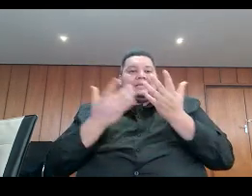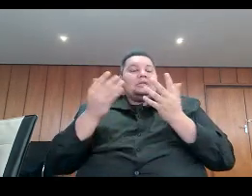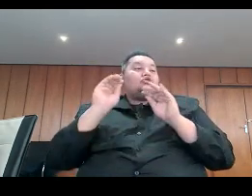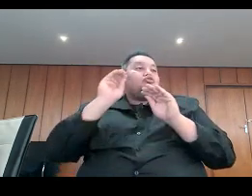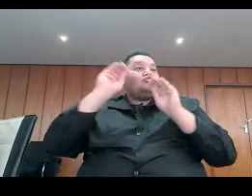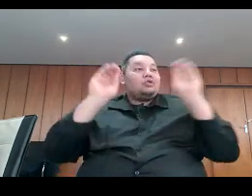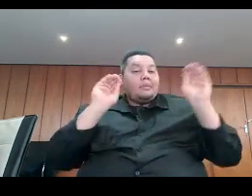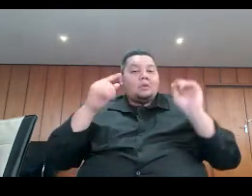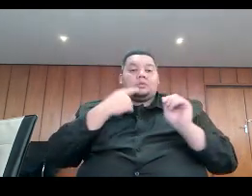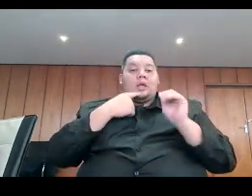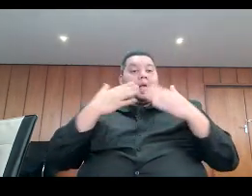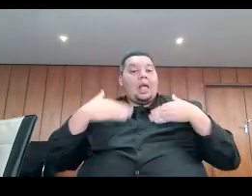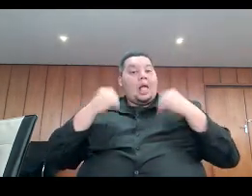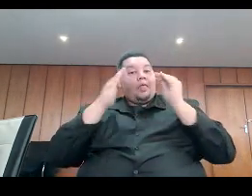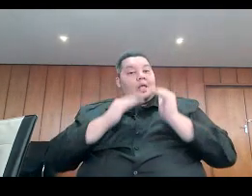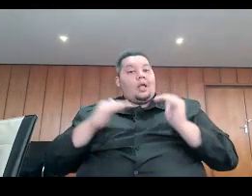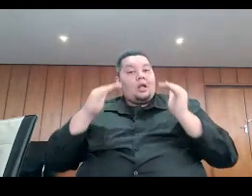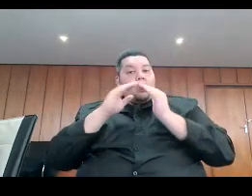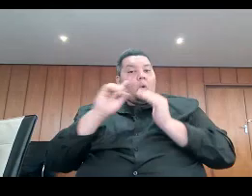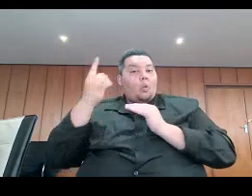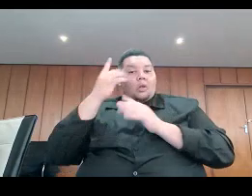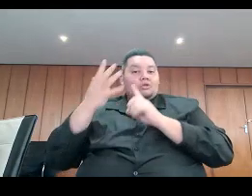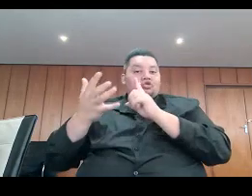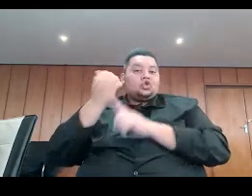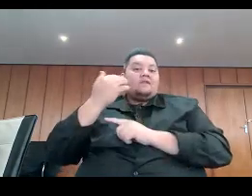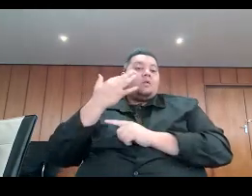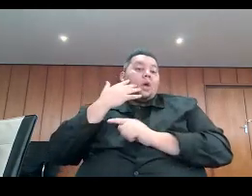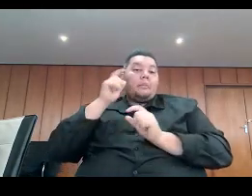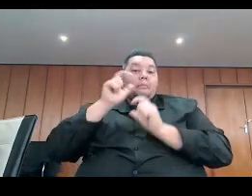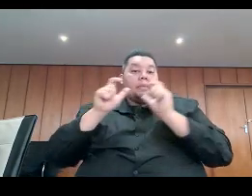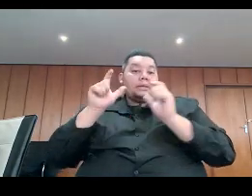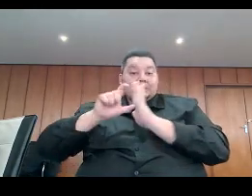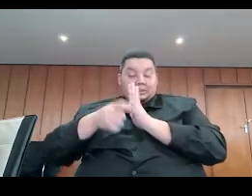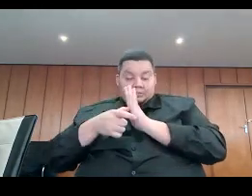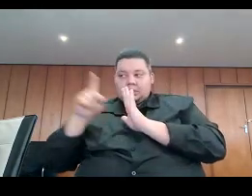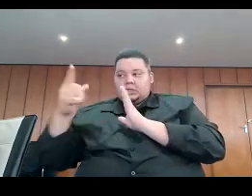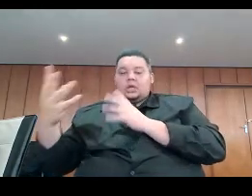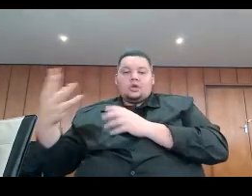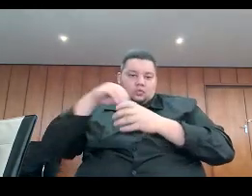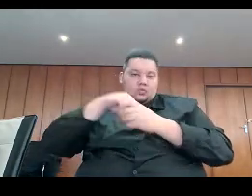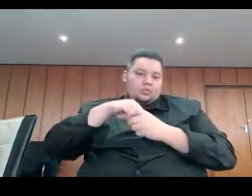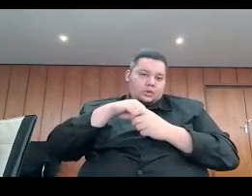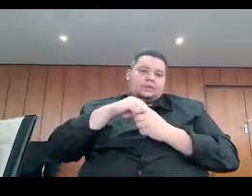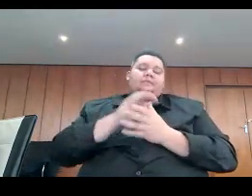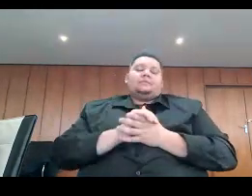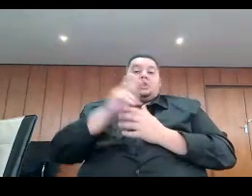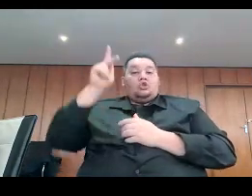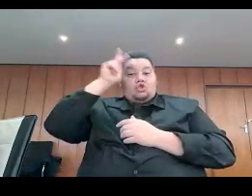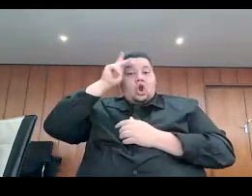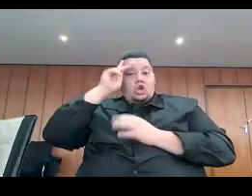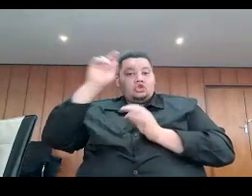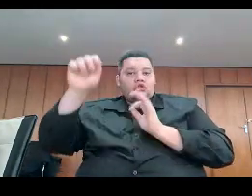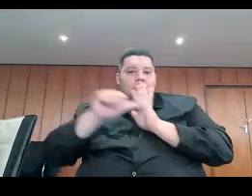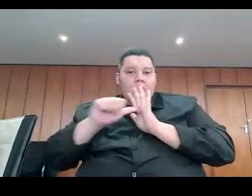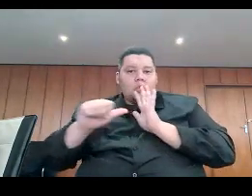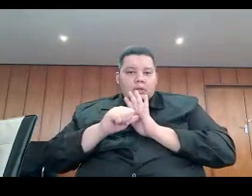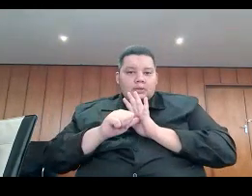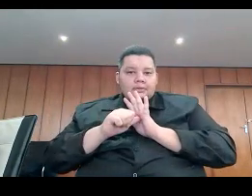reminder that health equity will only be achieved when persons with disabilities are included, that knowledge